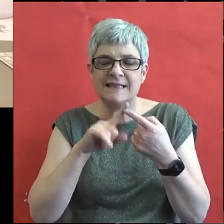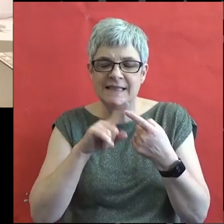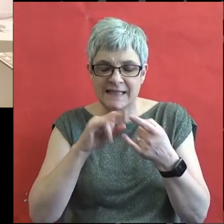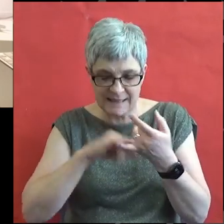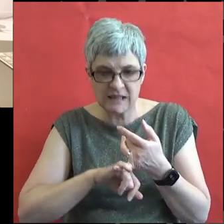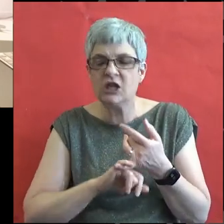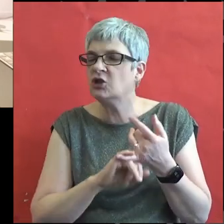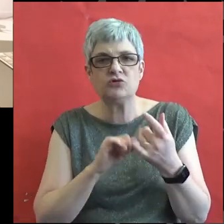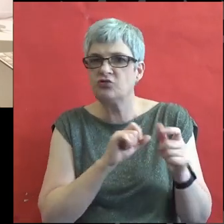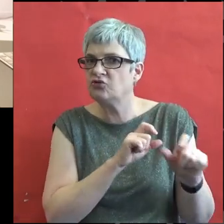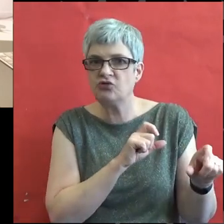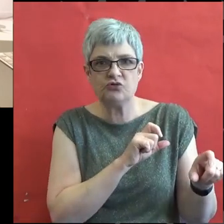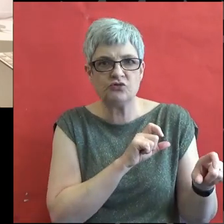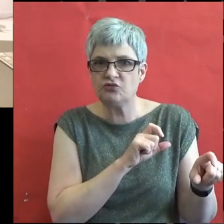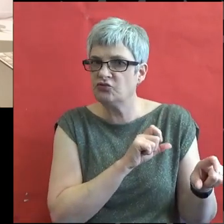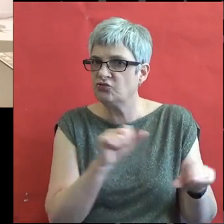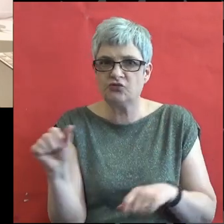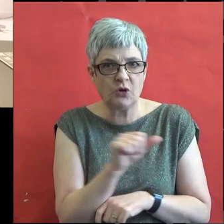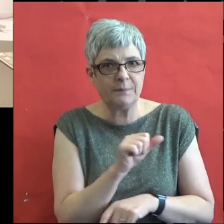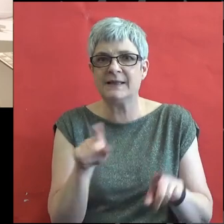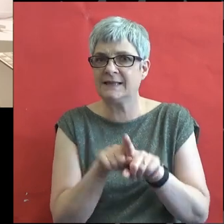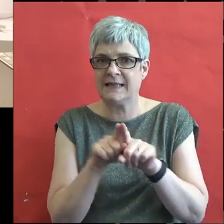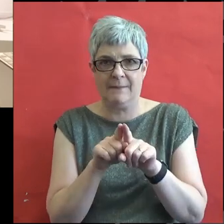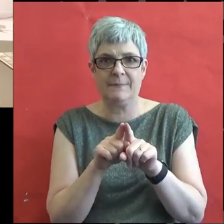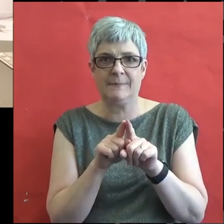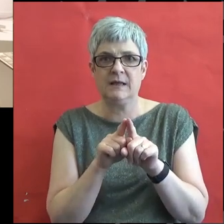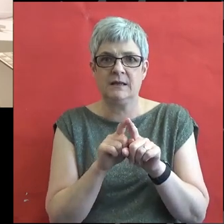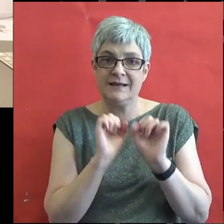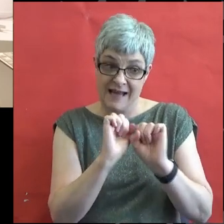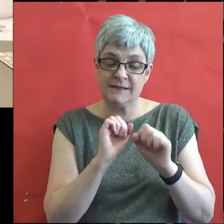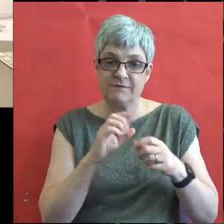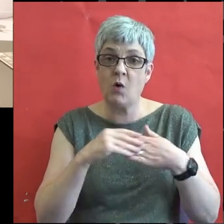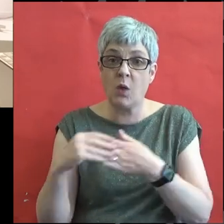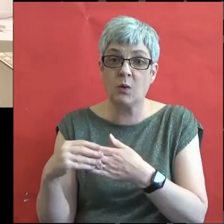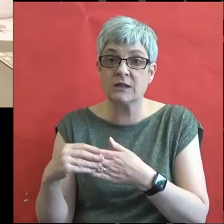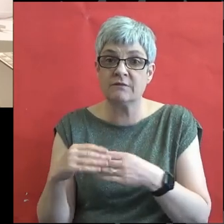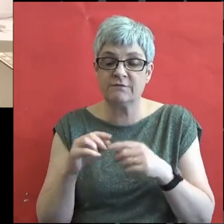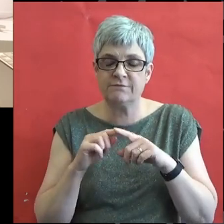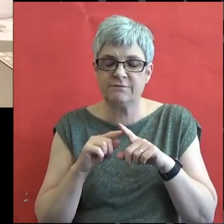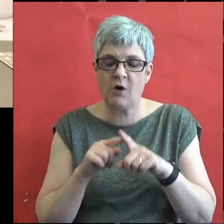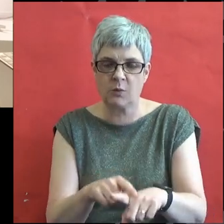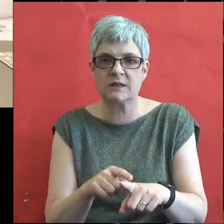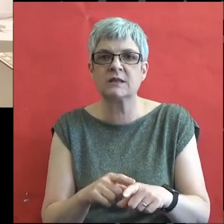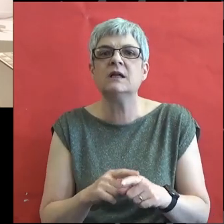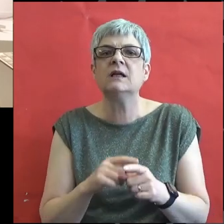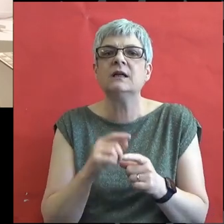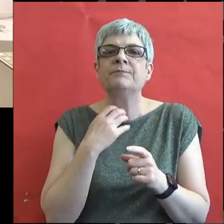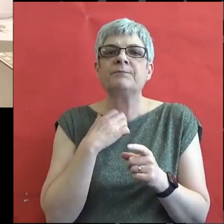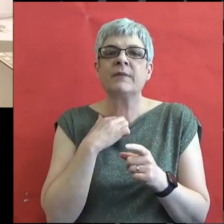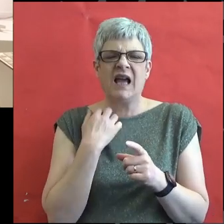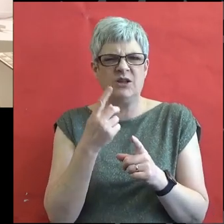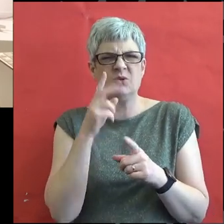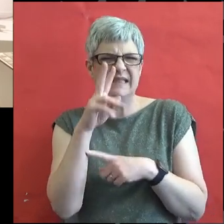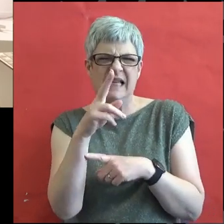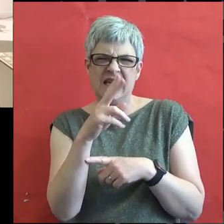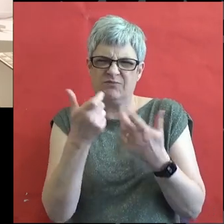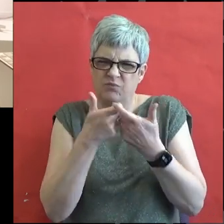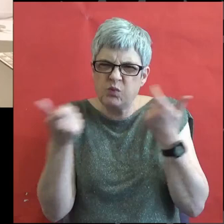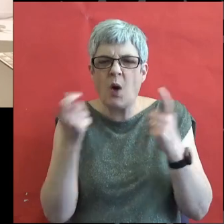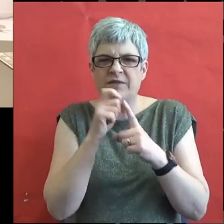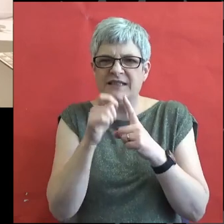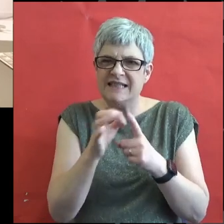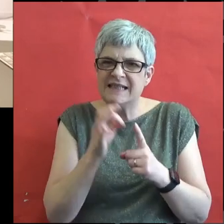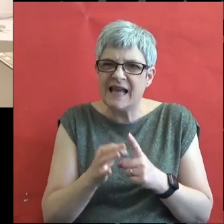follow him. And he goes, you'll notice, into quite a lot of detail about what these